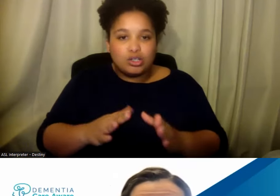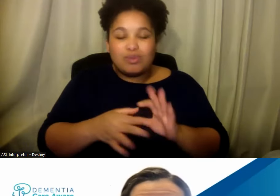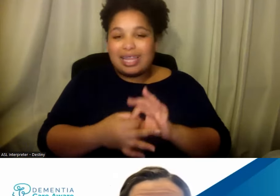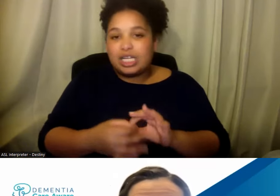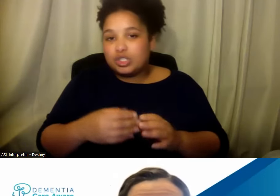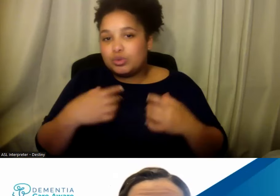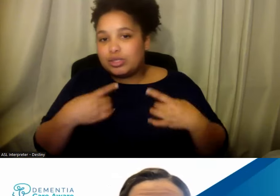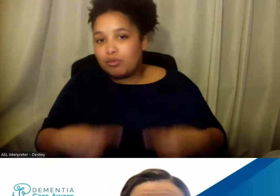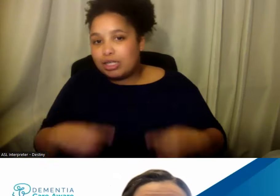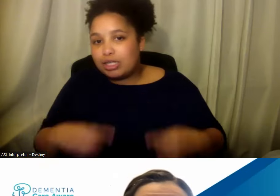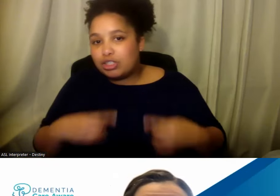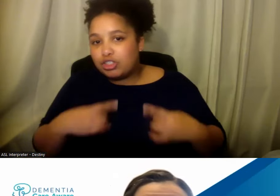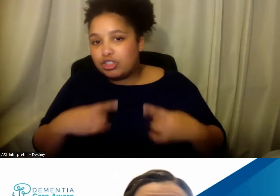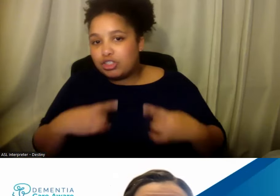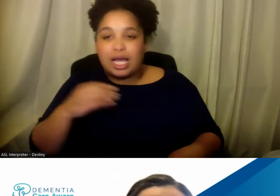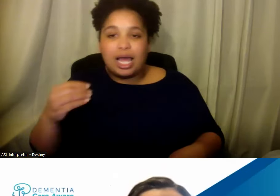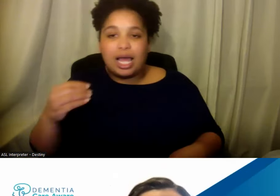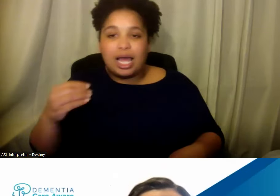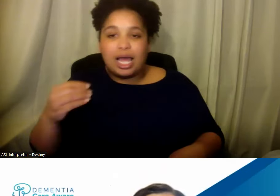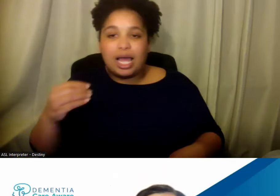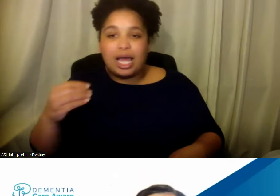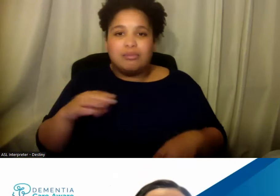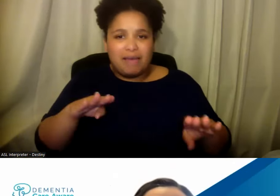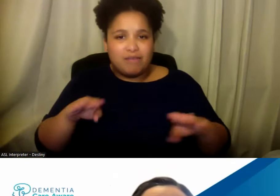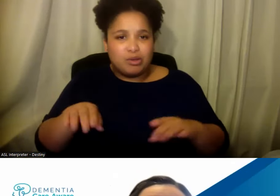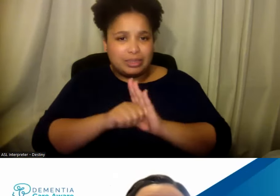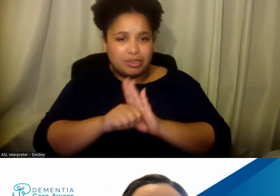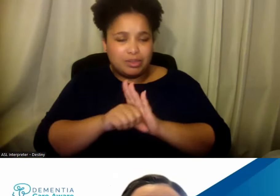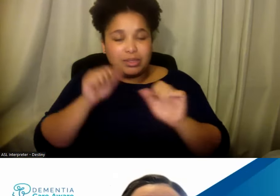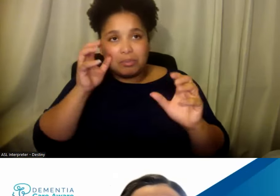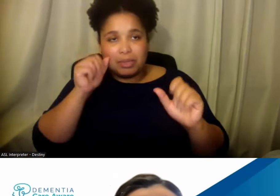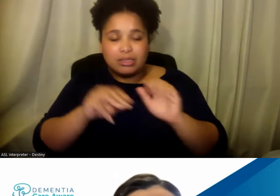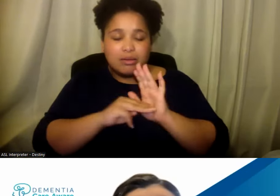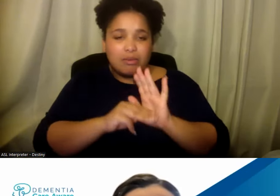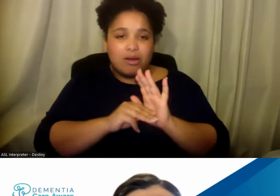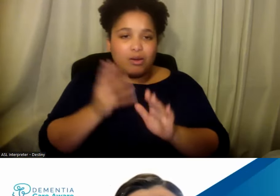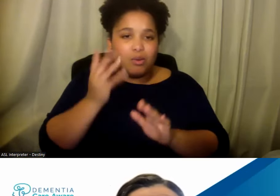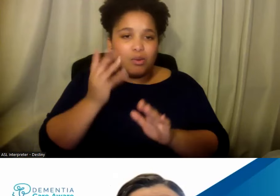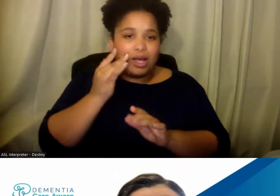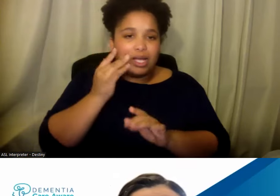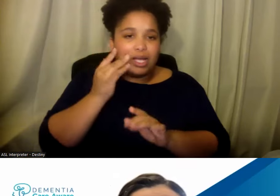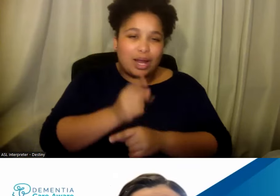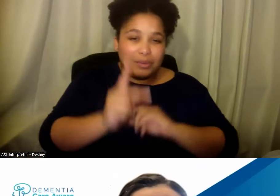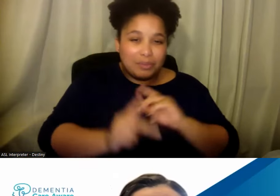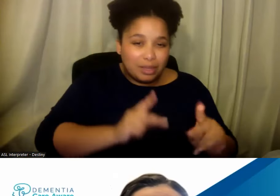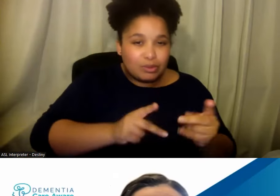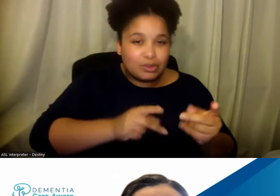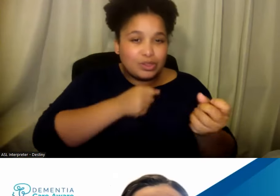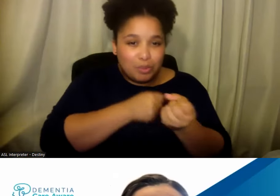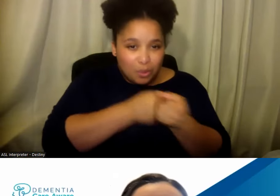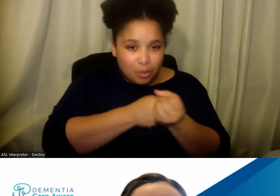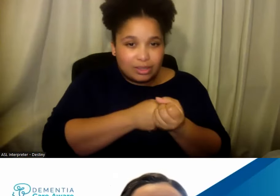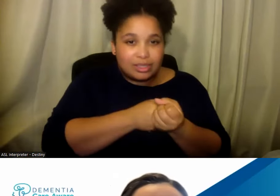depression and dementia. And I mean, a really brilliant model, because it's like the right people to be